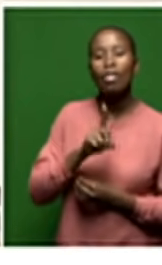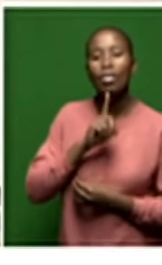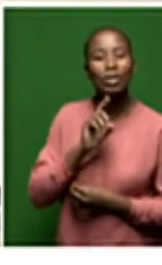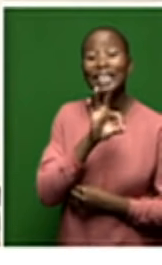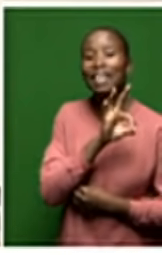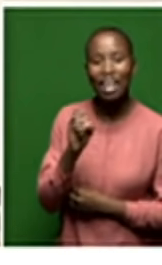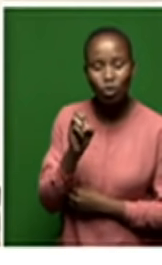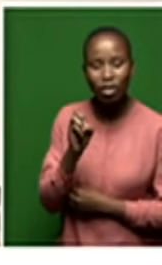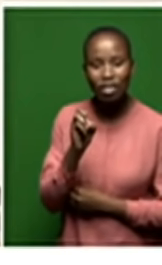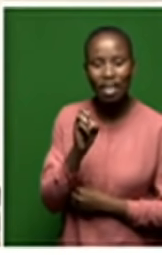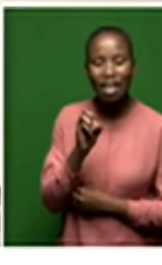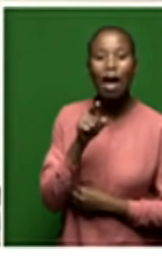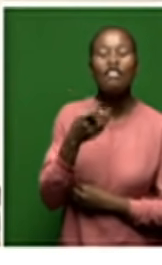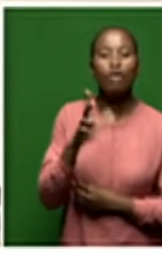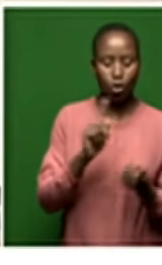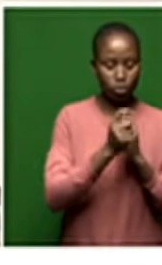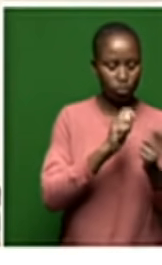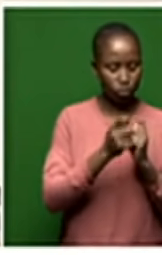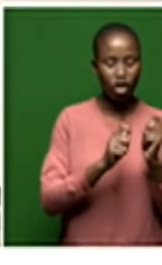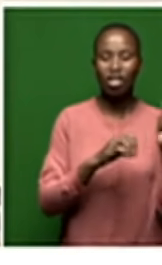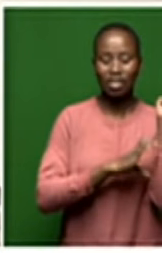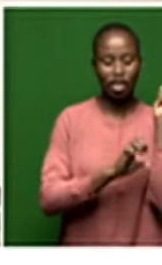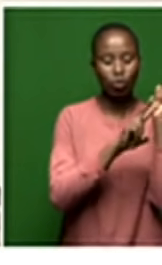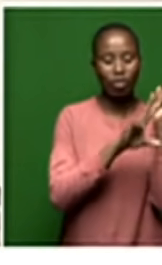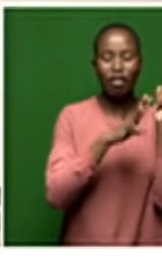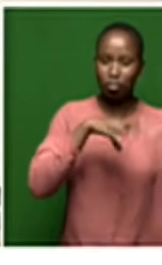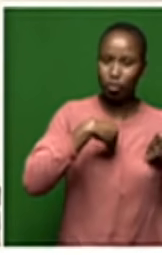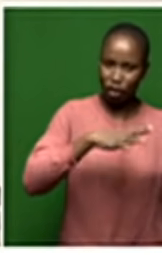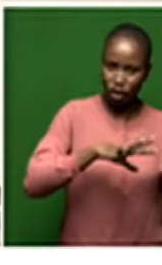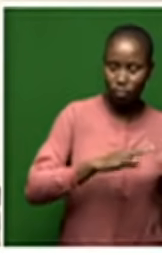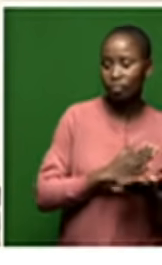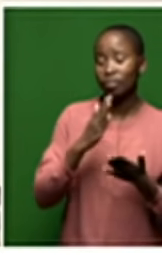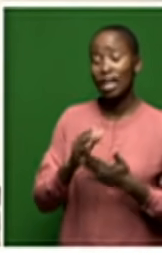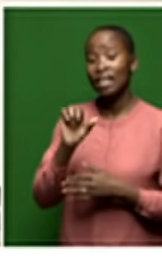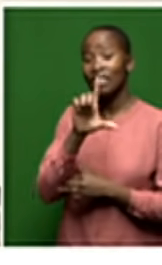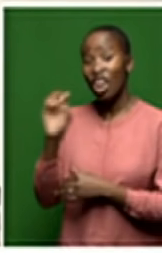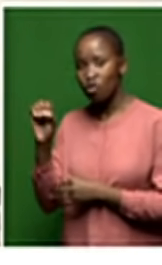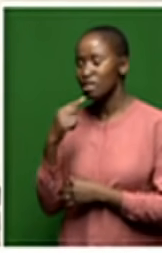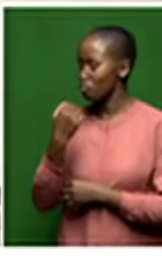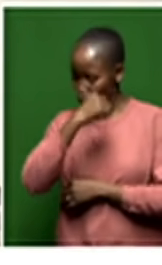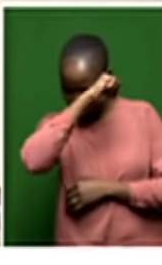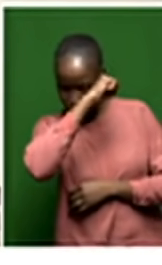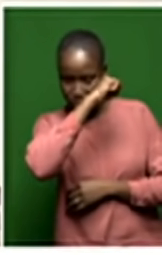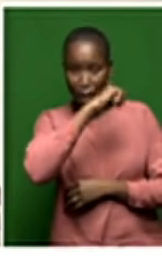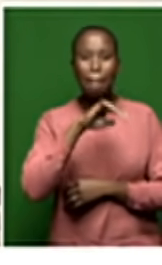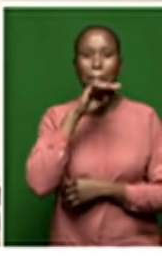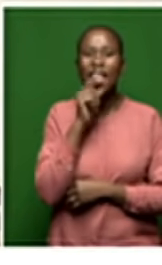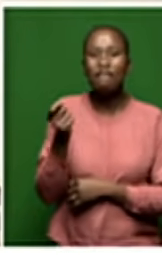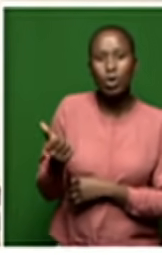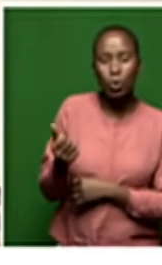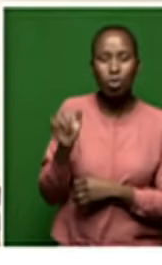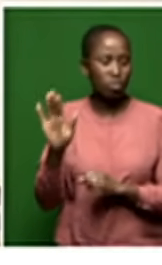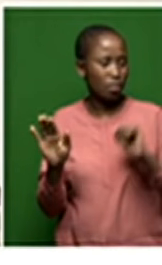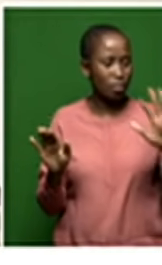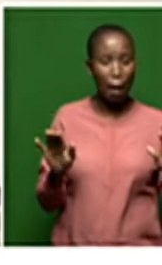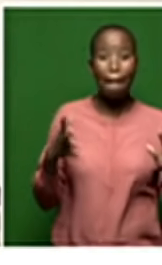1,300 were for the amendment of Section 25. 700 were opposed to the amendment. But we entertained all of them and